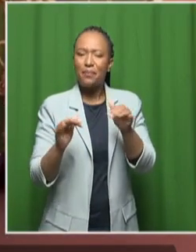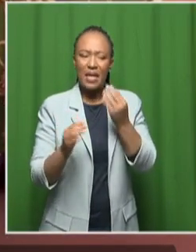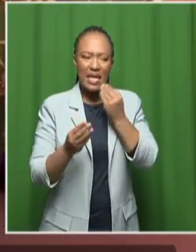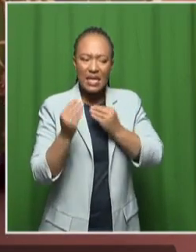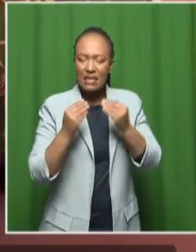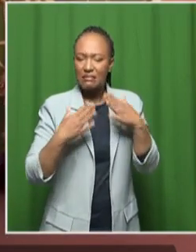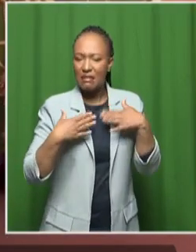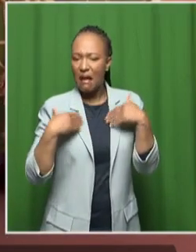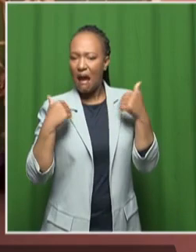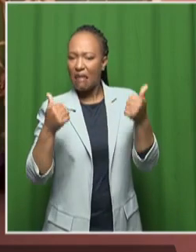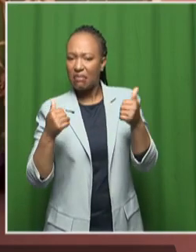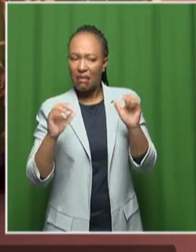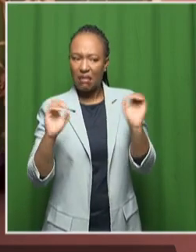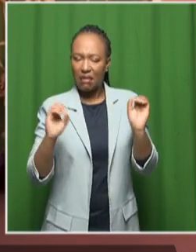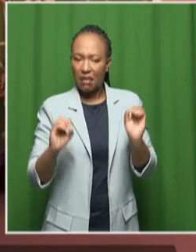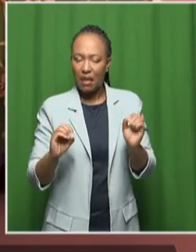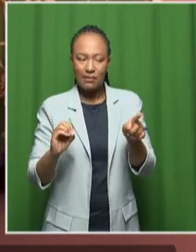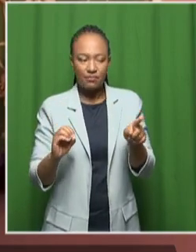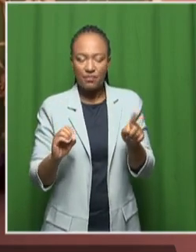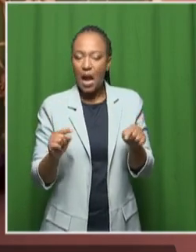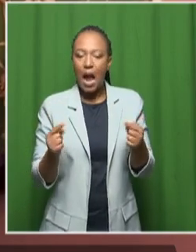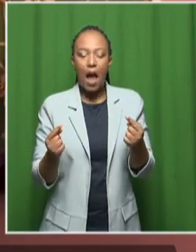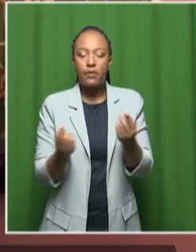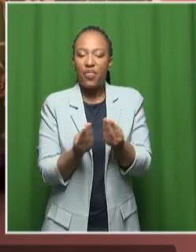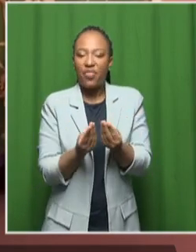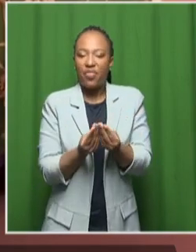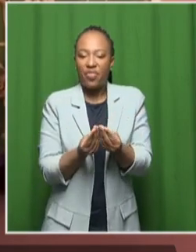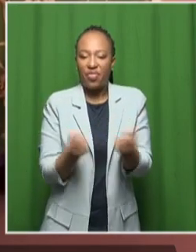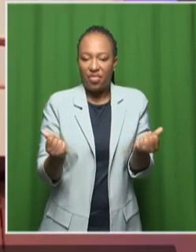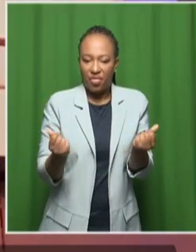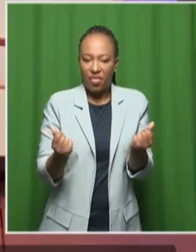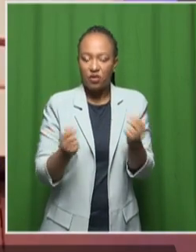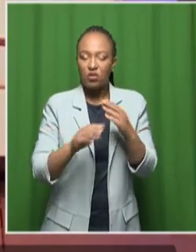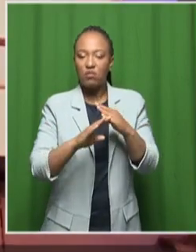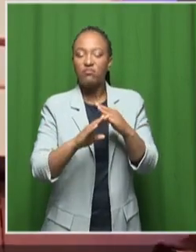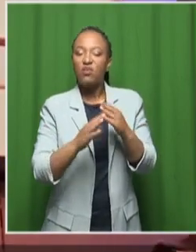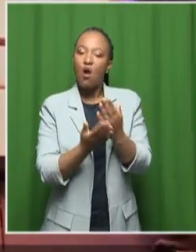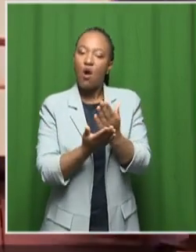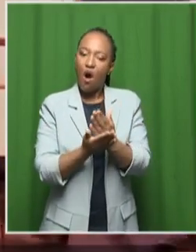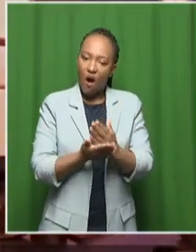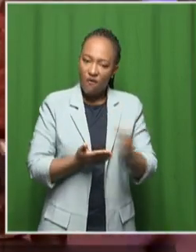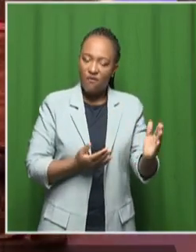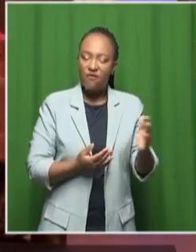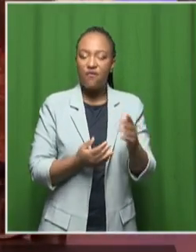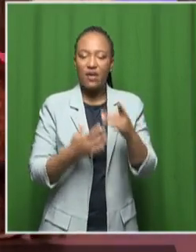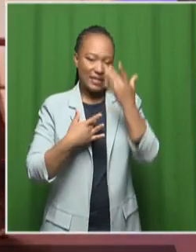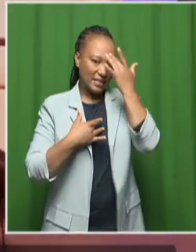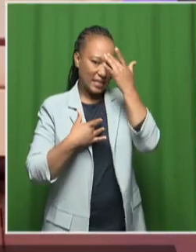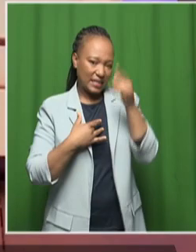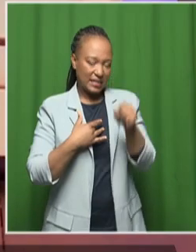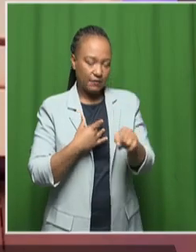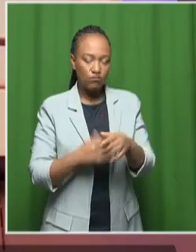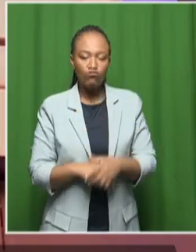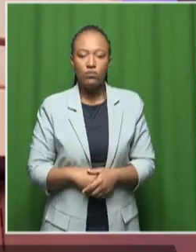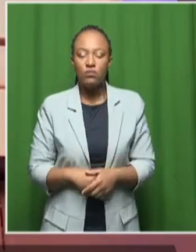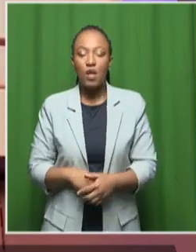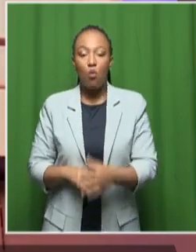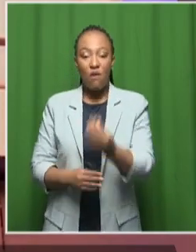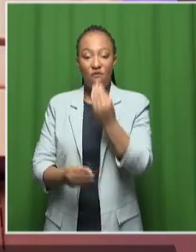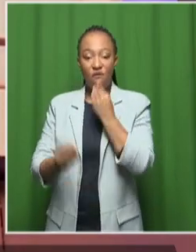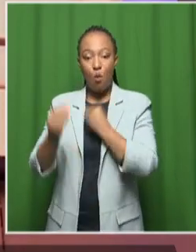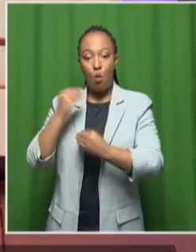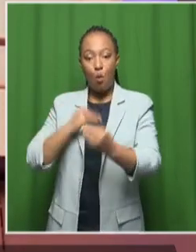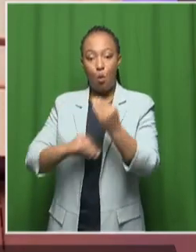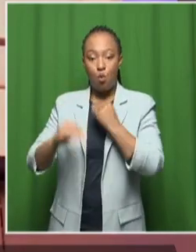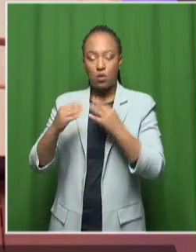an impediment to curbing the spread of the disease. Nutrition is like a vaccine. And while we're looking for